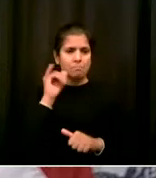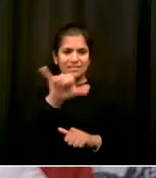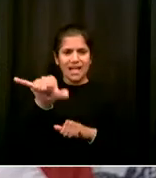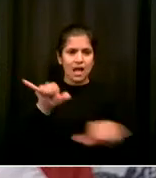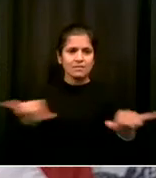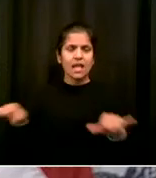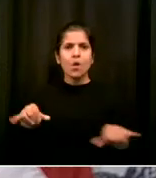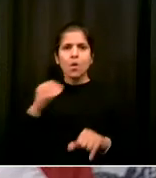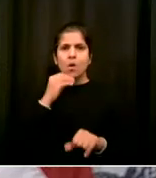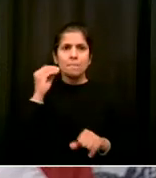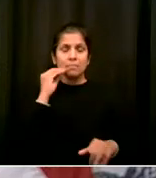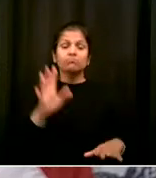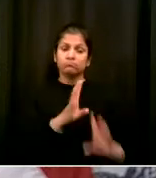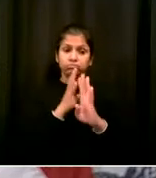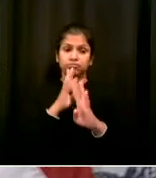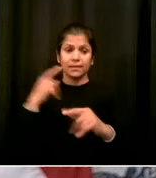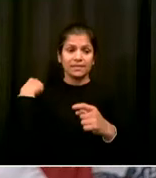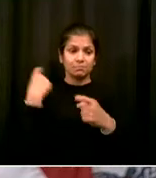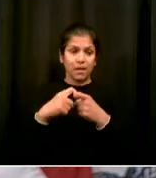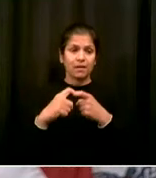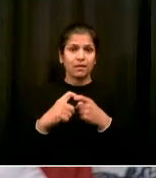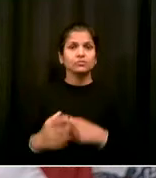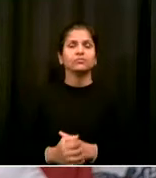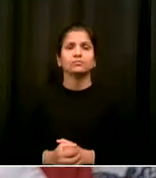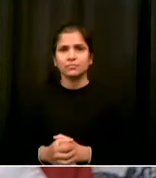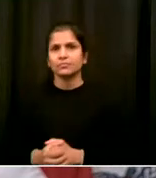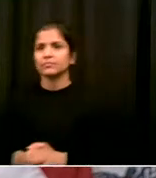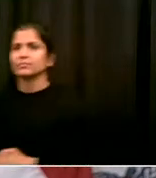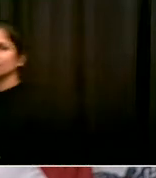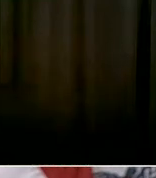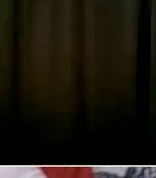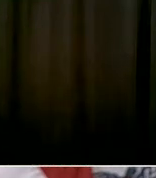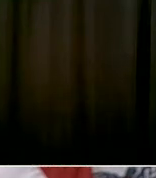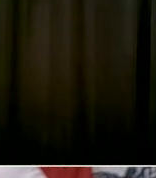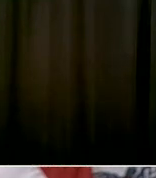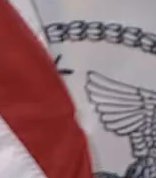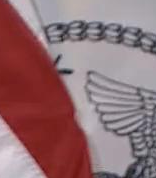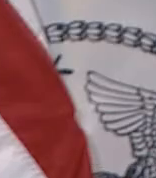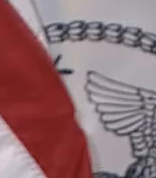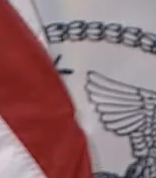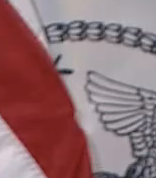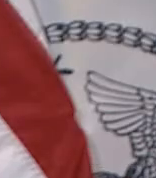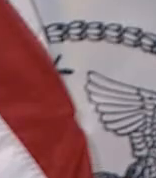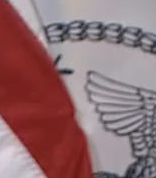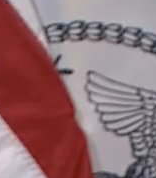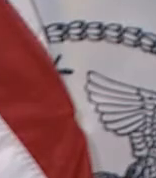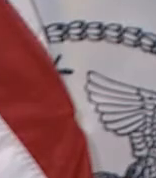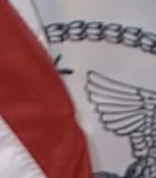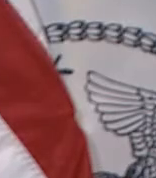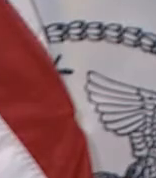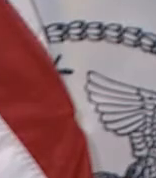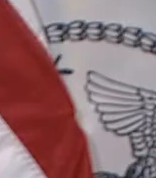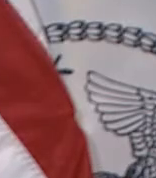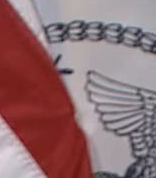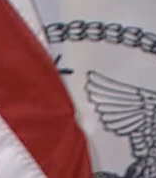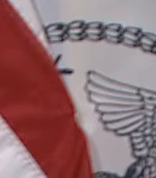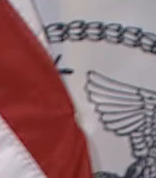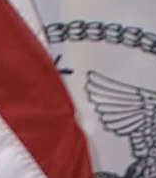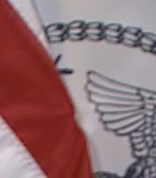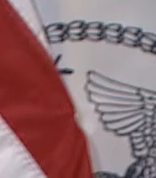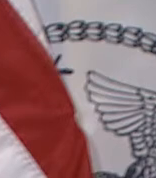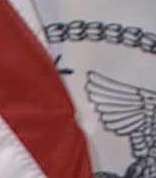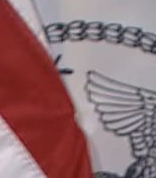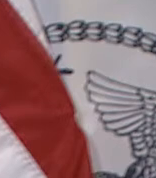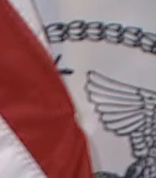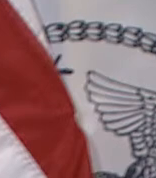Mañana empieza un nuevo año en el que unidos vamos a vencer al coronavirus de